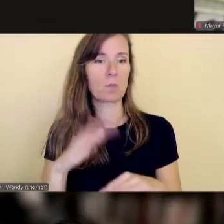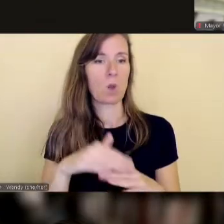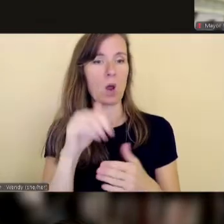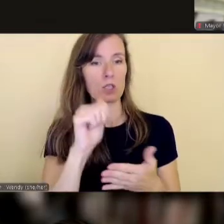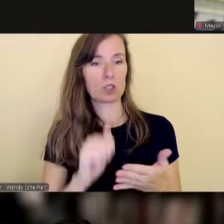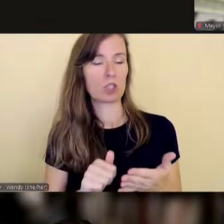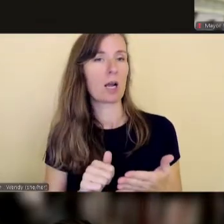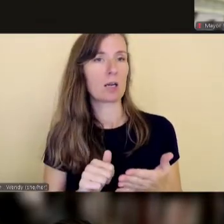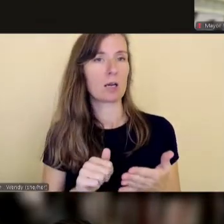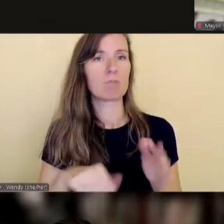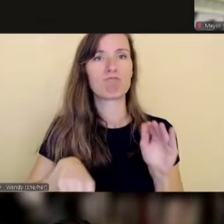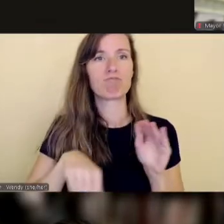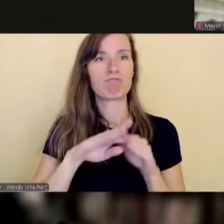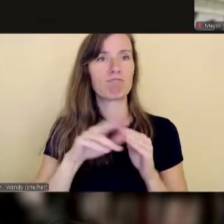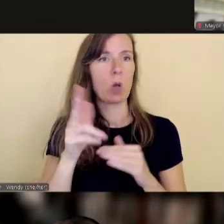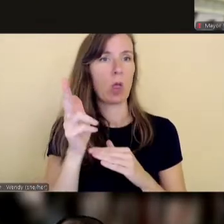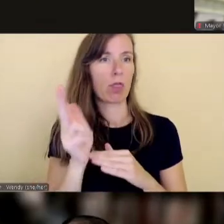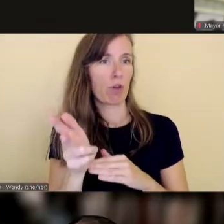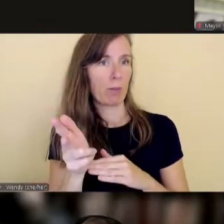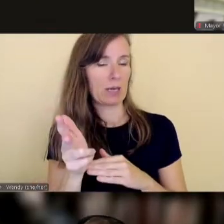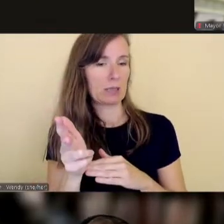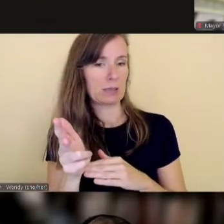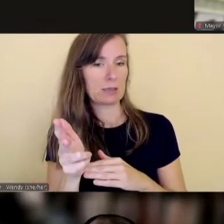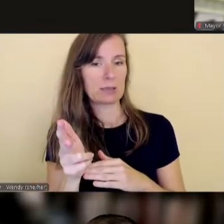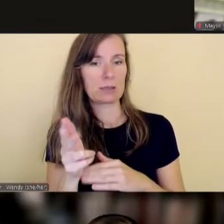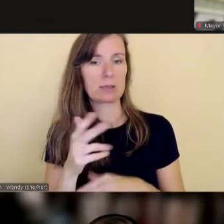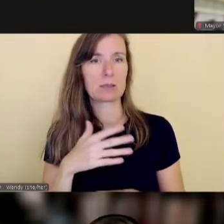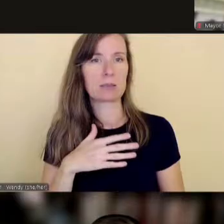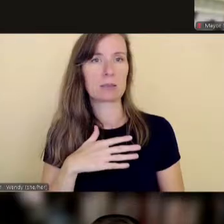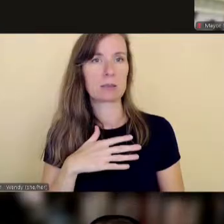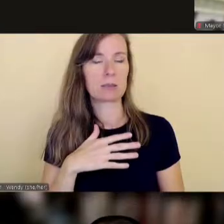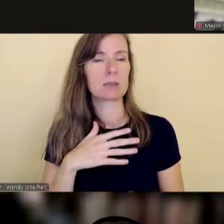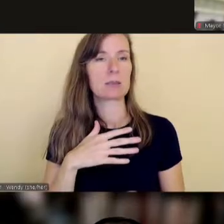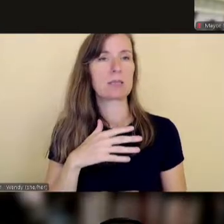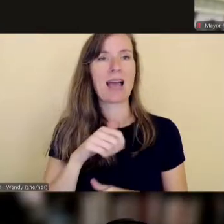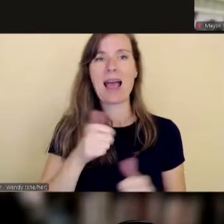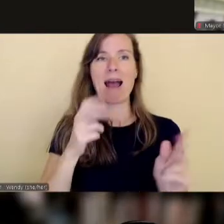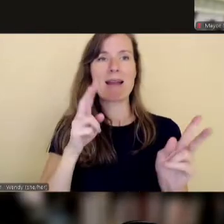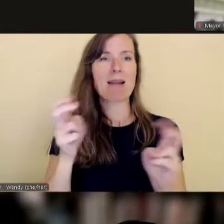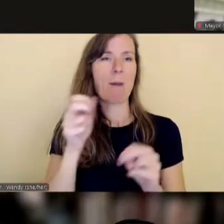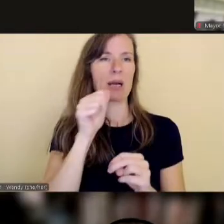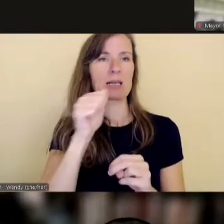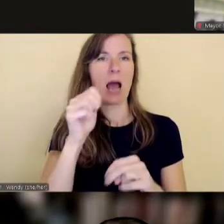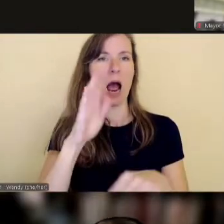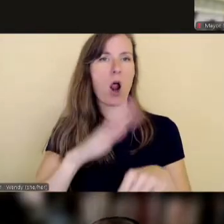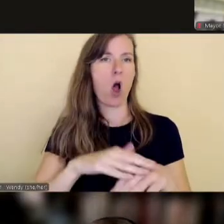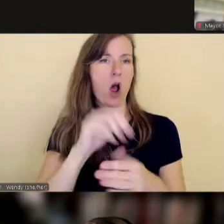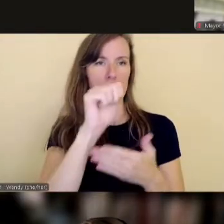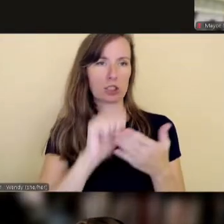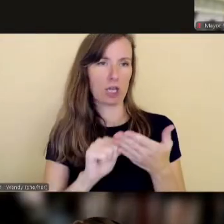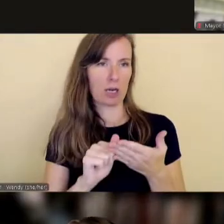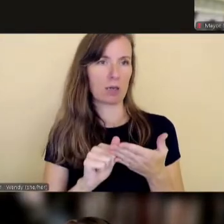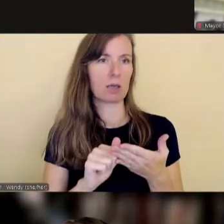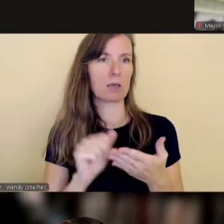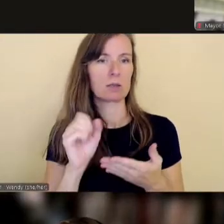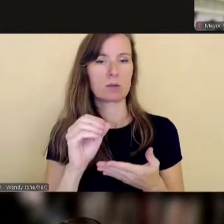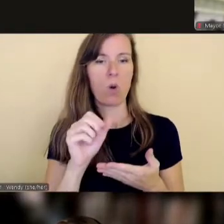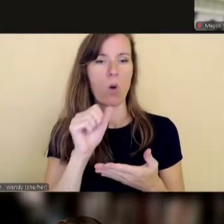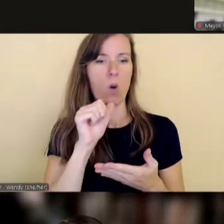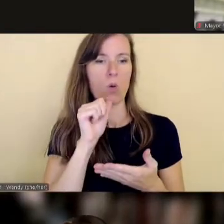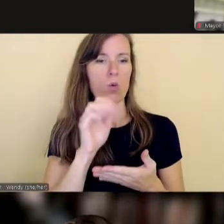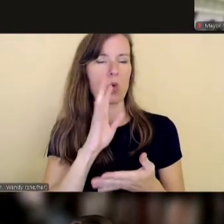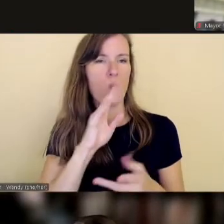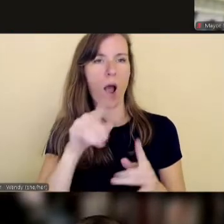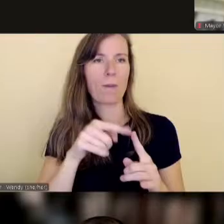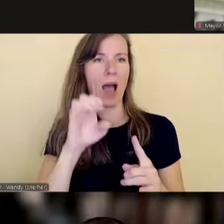please do not speak about the Ely building, the budget amendment, the snow emergency plan,